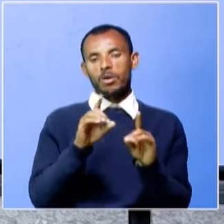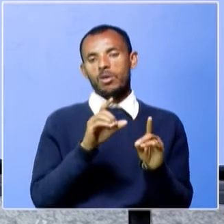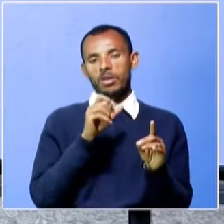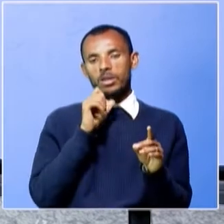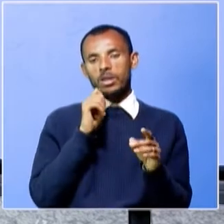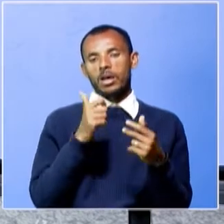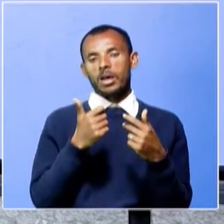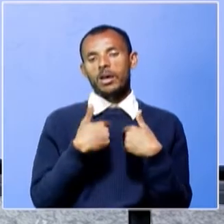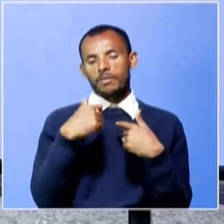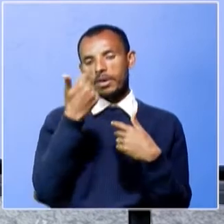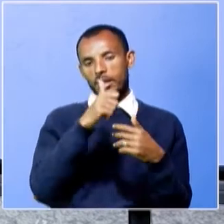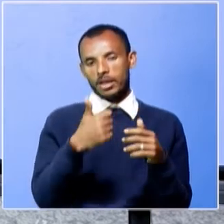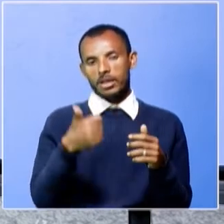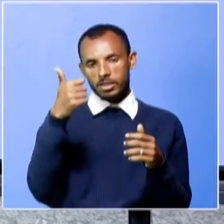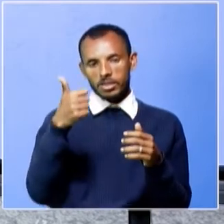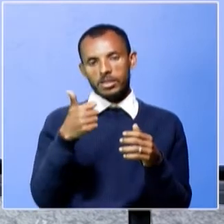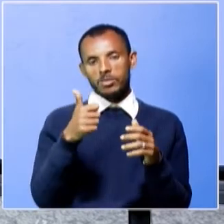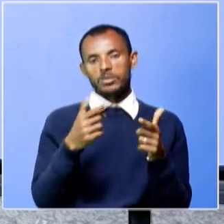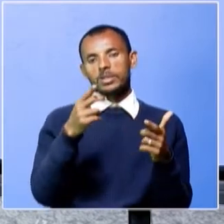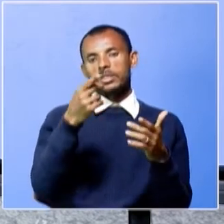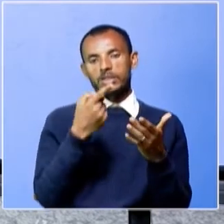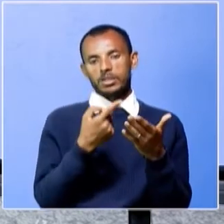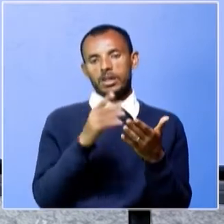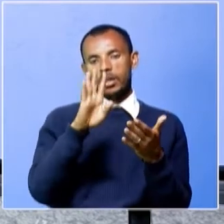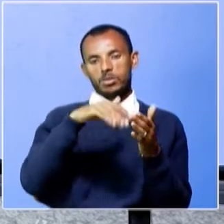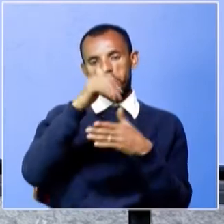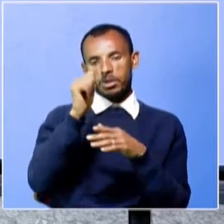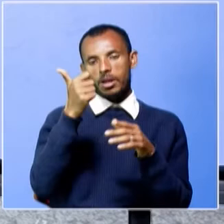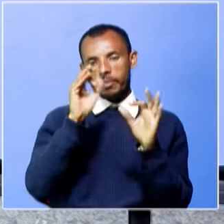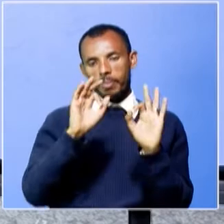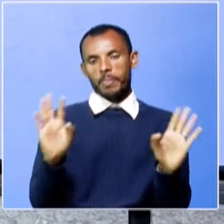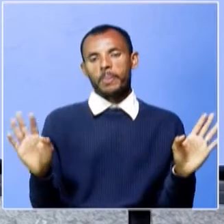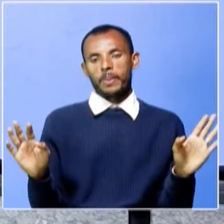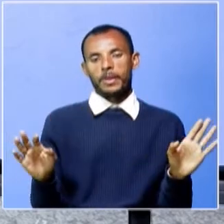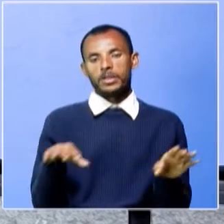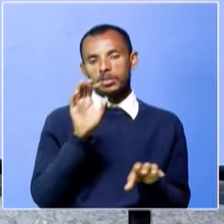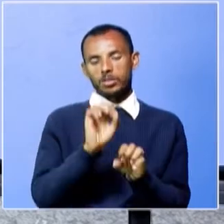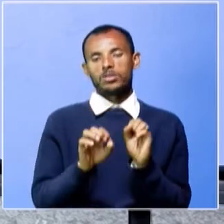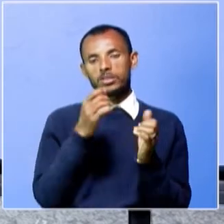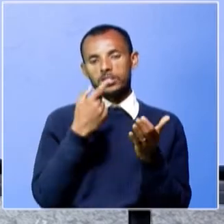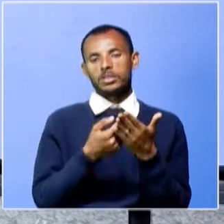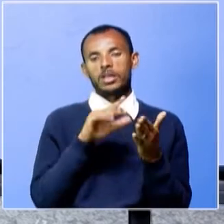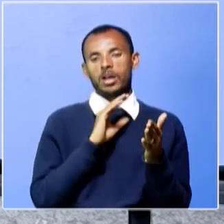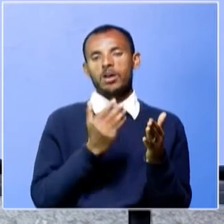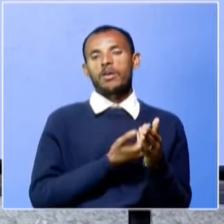other possibilities except these 4 cases, right? So this is our first step